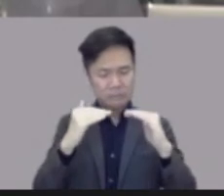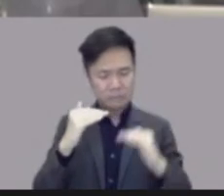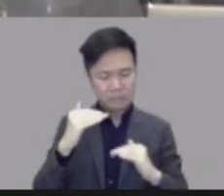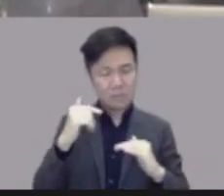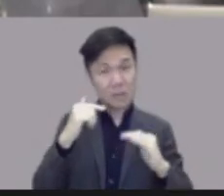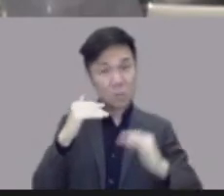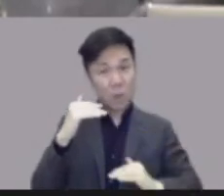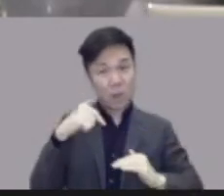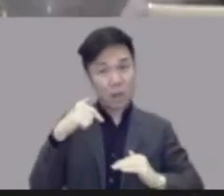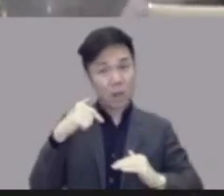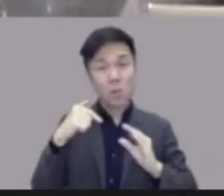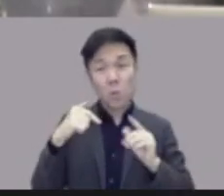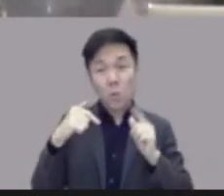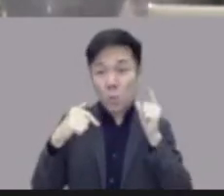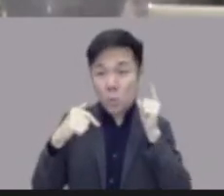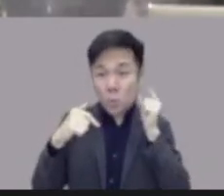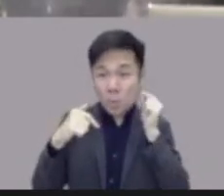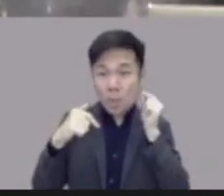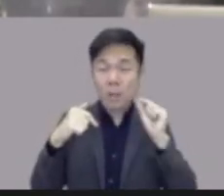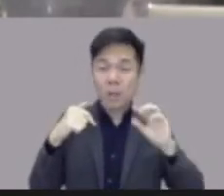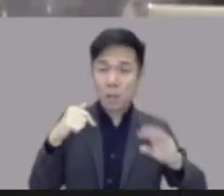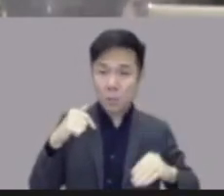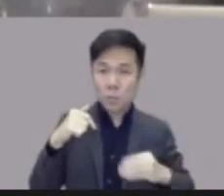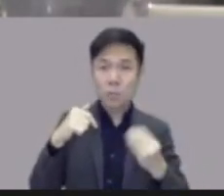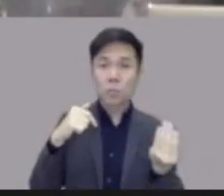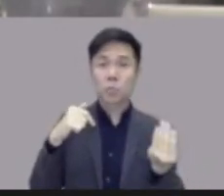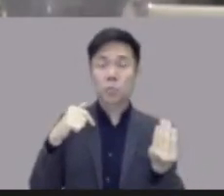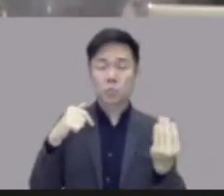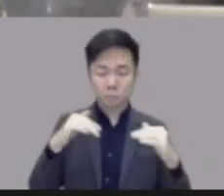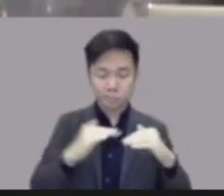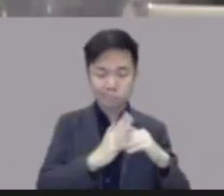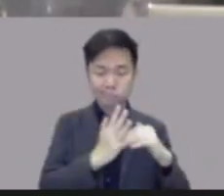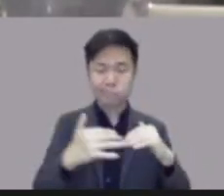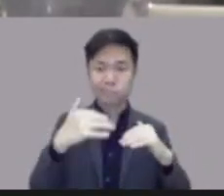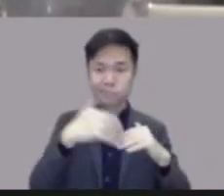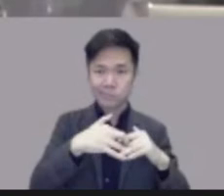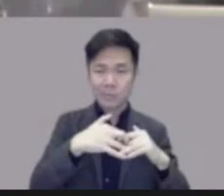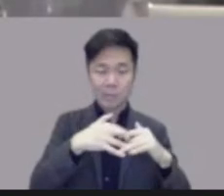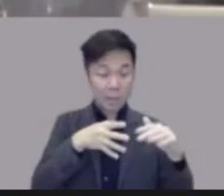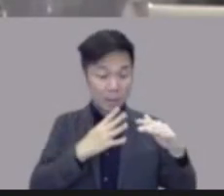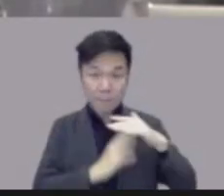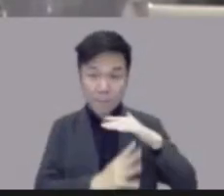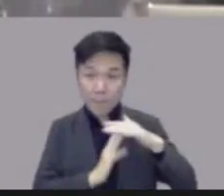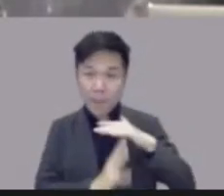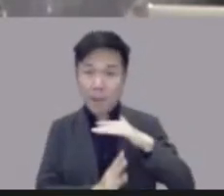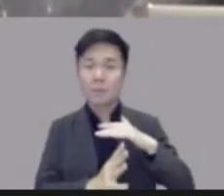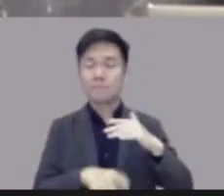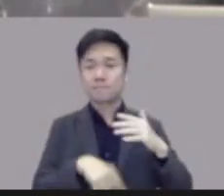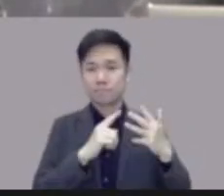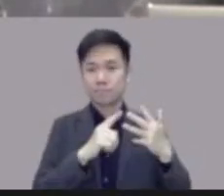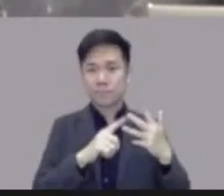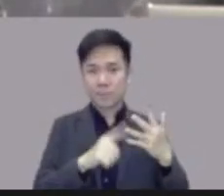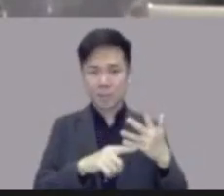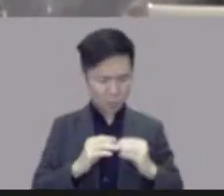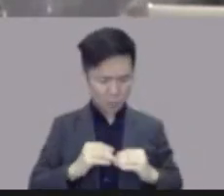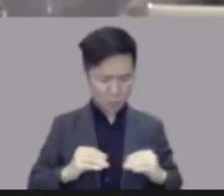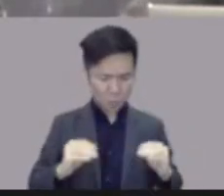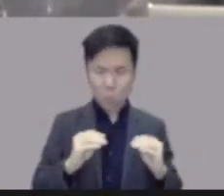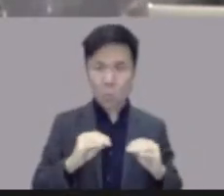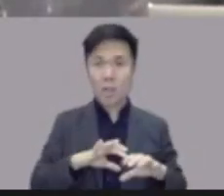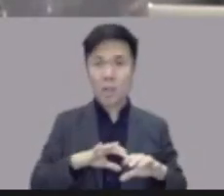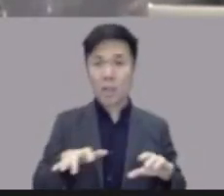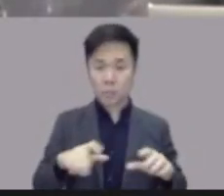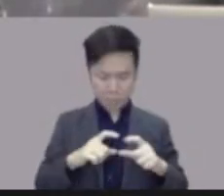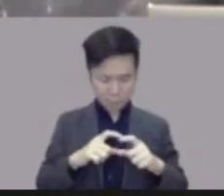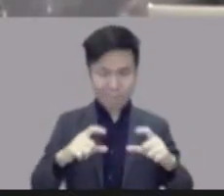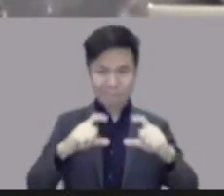Youth indigenous population minorities migrants displaced people stateless people older